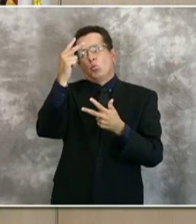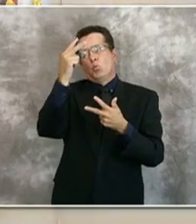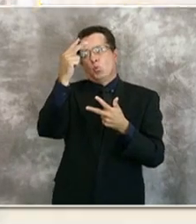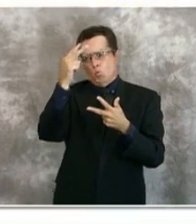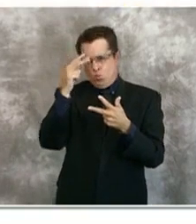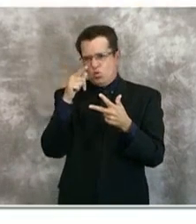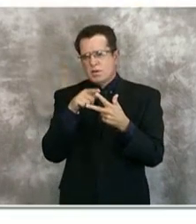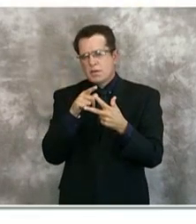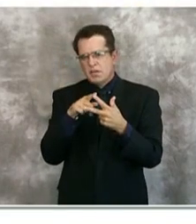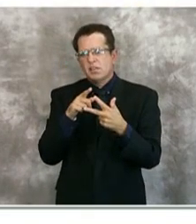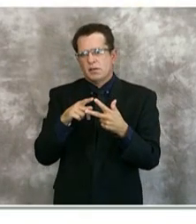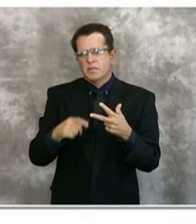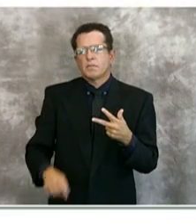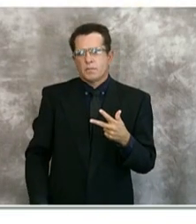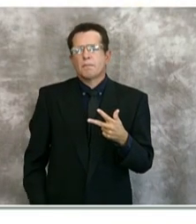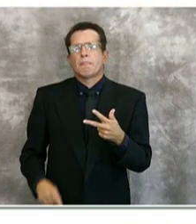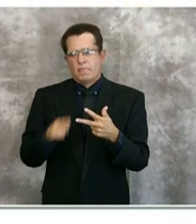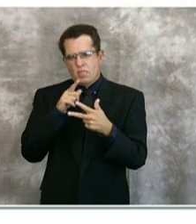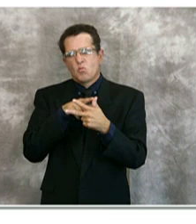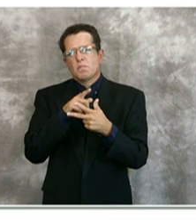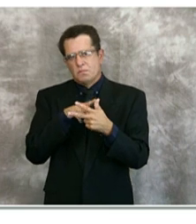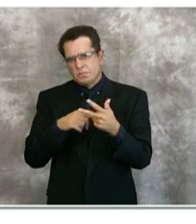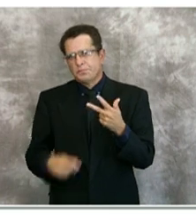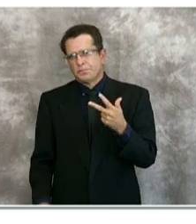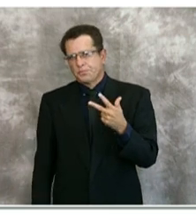is related, we can go to the next slide.